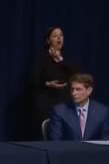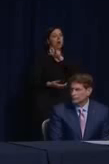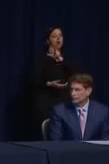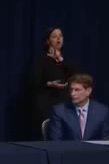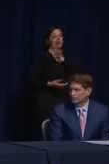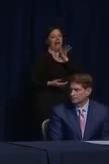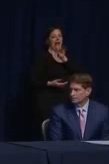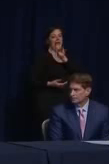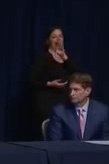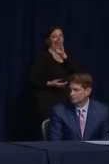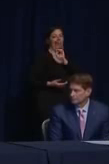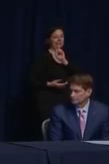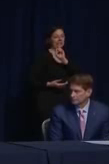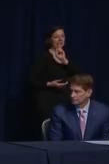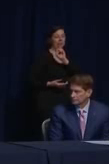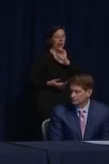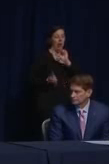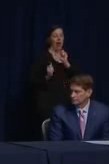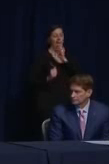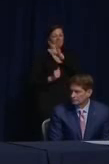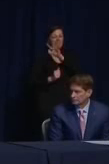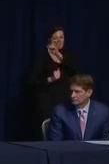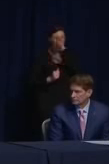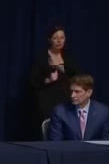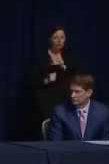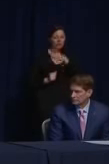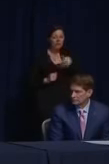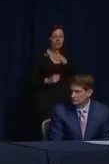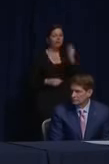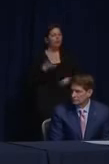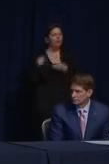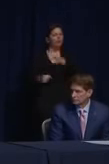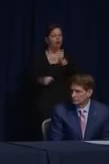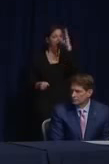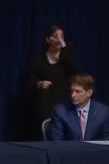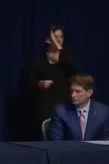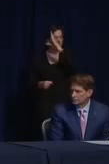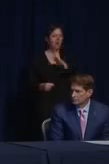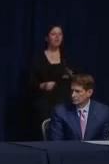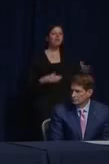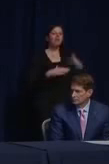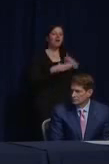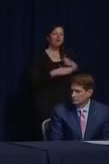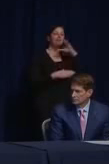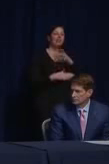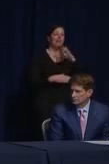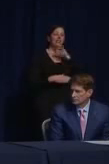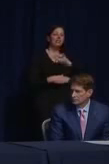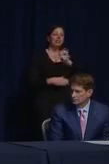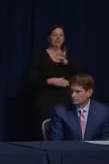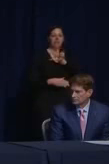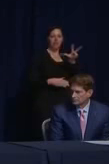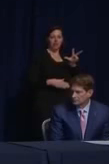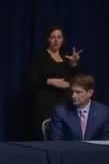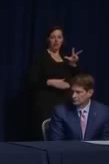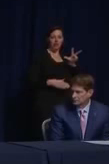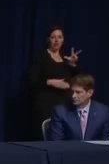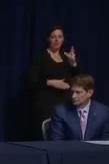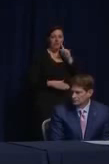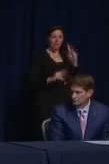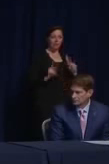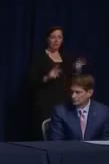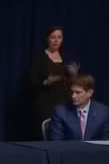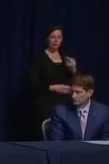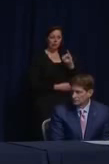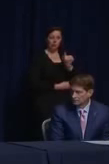data, nearly half of them have been hospitalized. So although the median age of our cases is younger than those in the